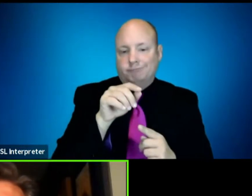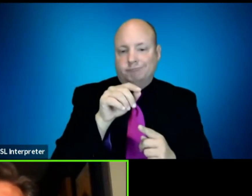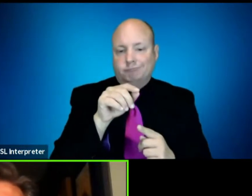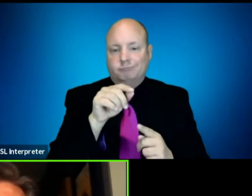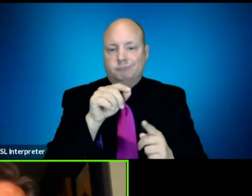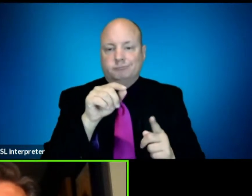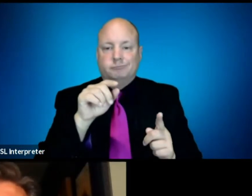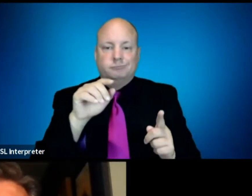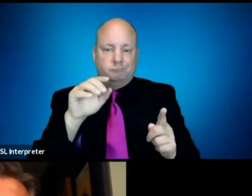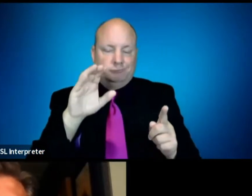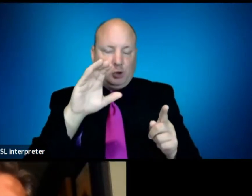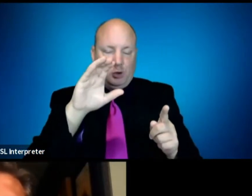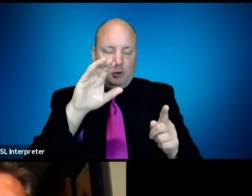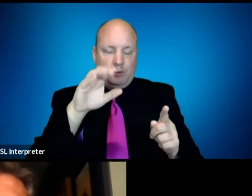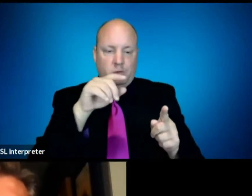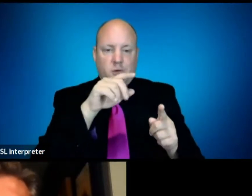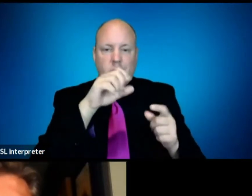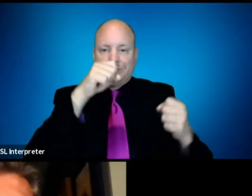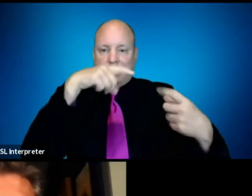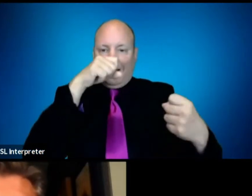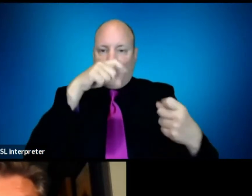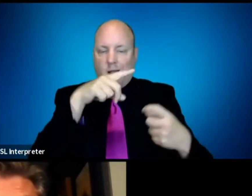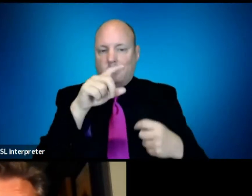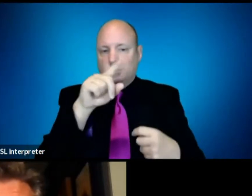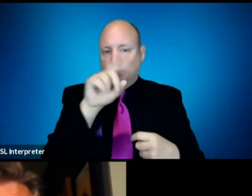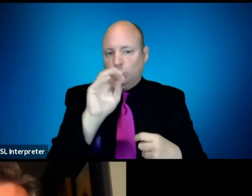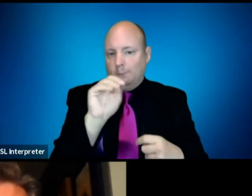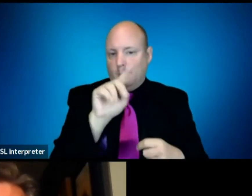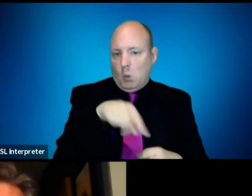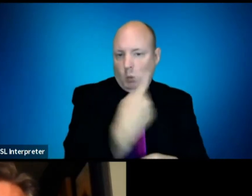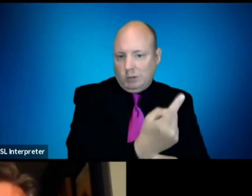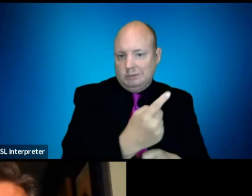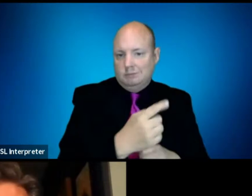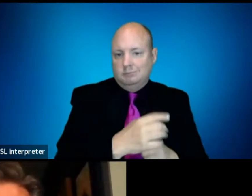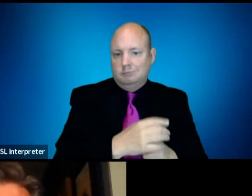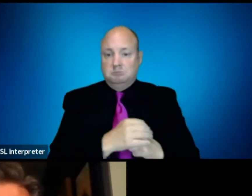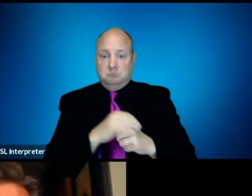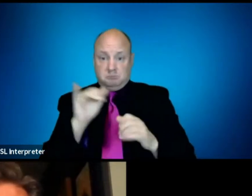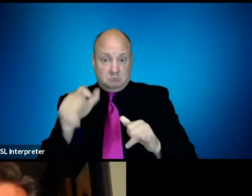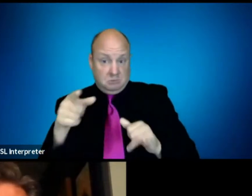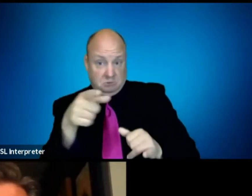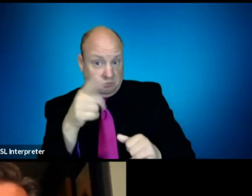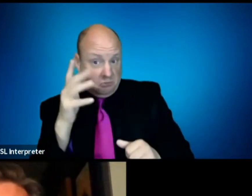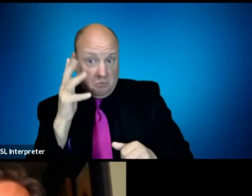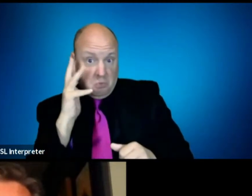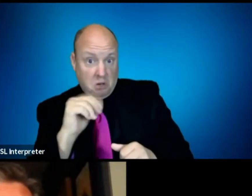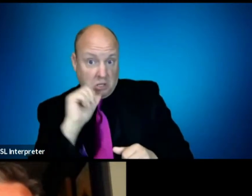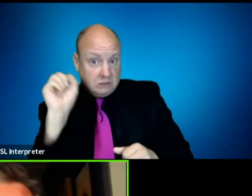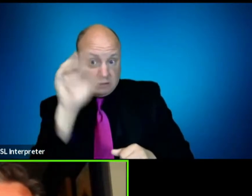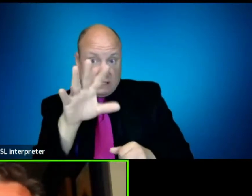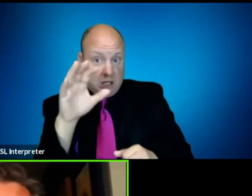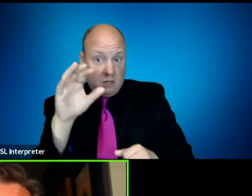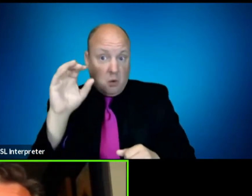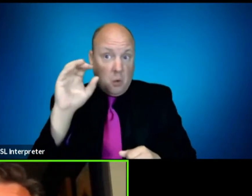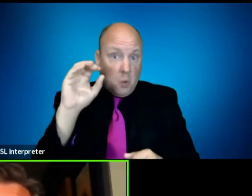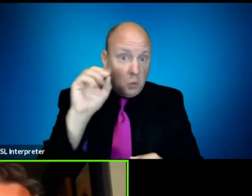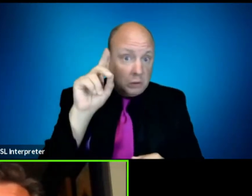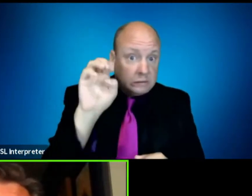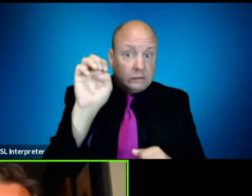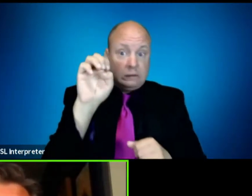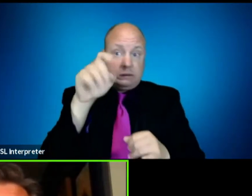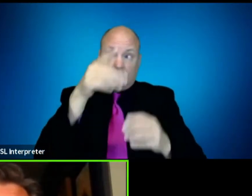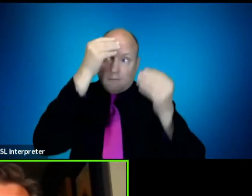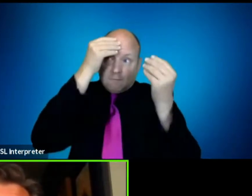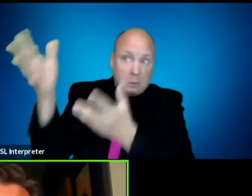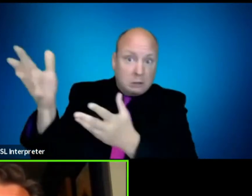OHA. So is that information not sent into the state, or might that just be ODE? And again, we